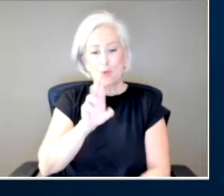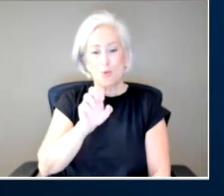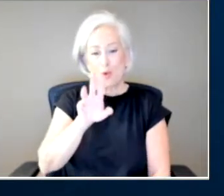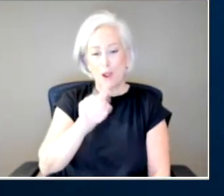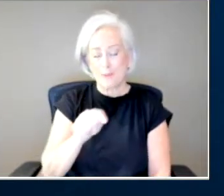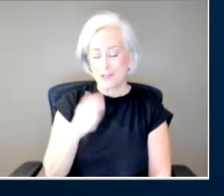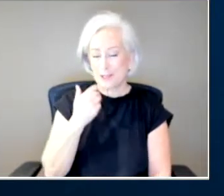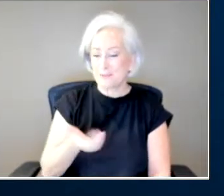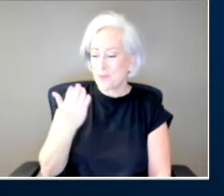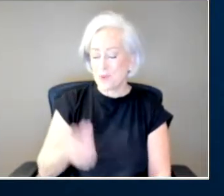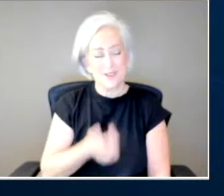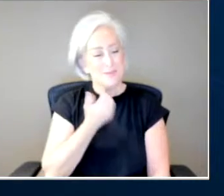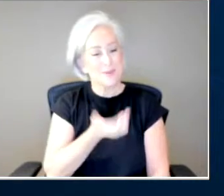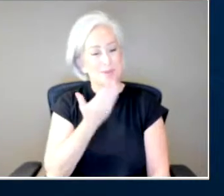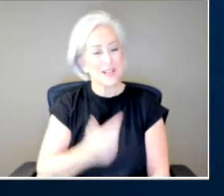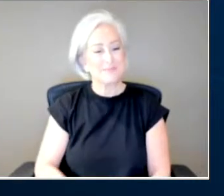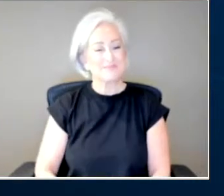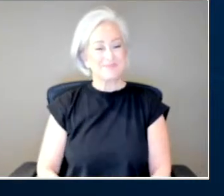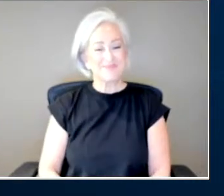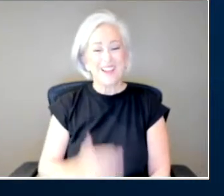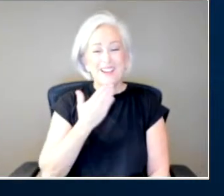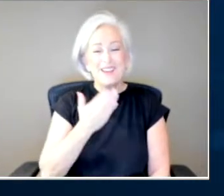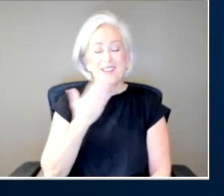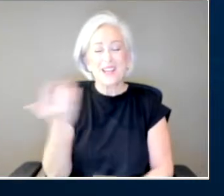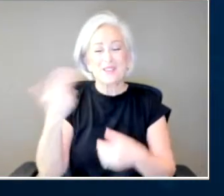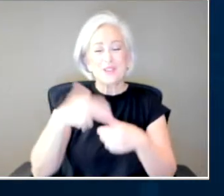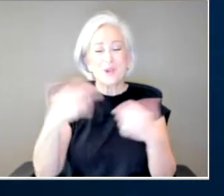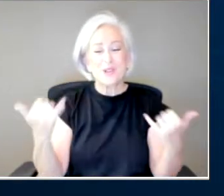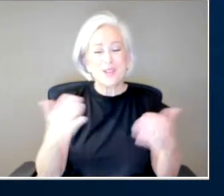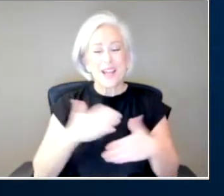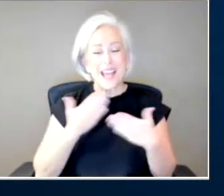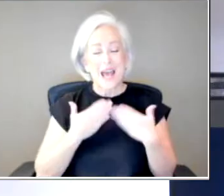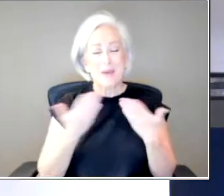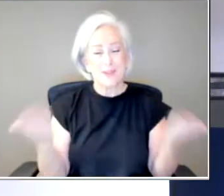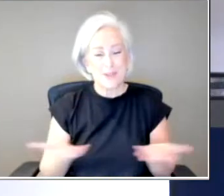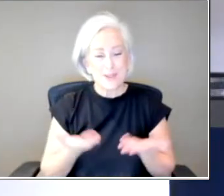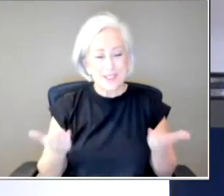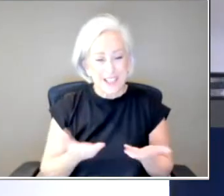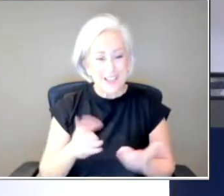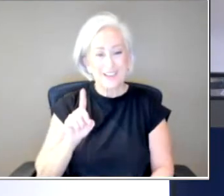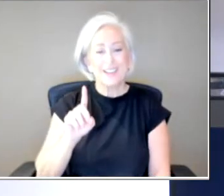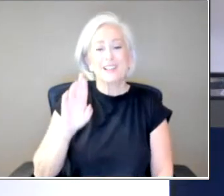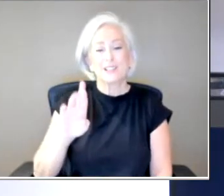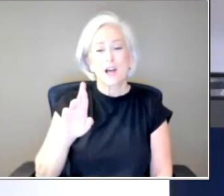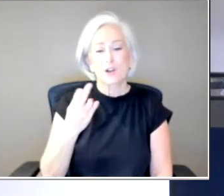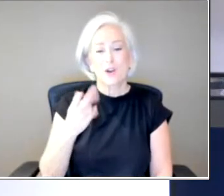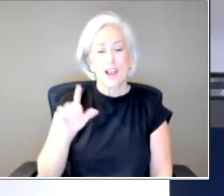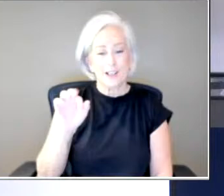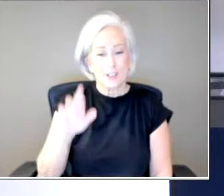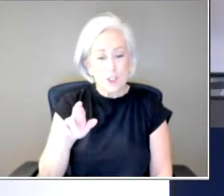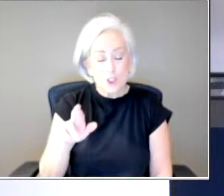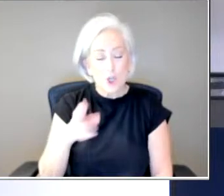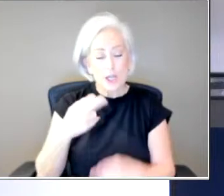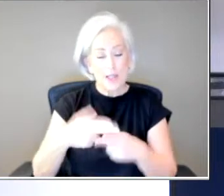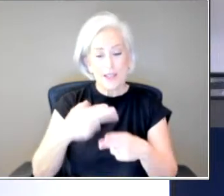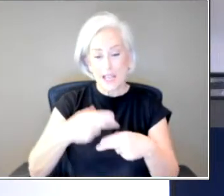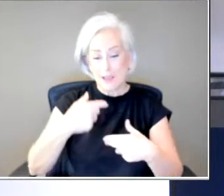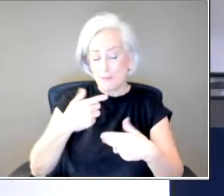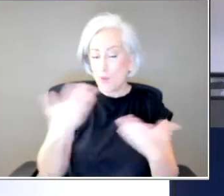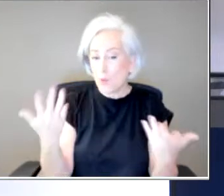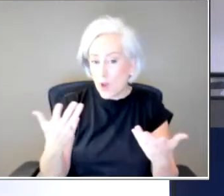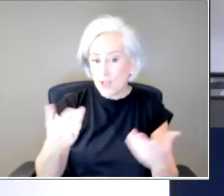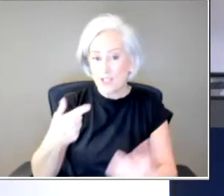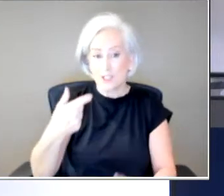morning. Thank you for being with us. We're so glad to have you. Dr. Custer, the name of this procedure, it's called